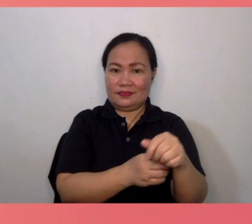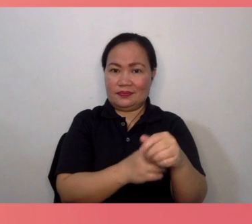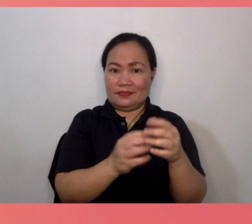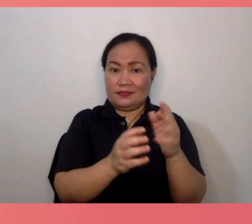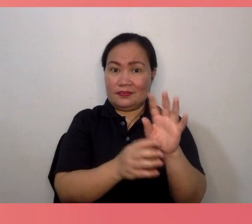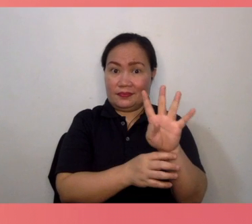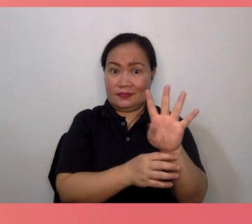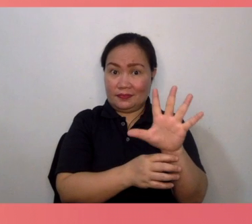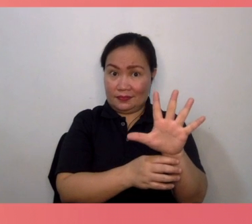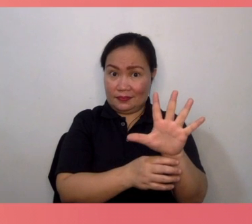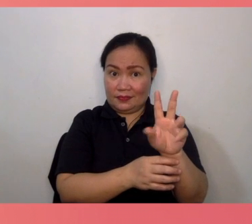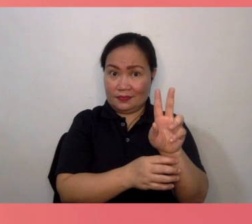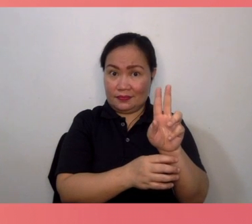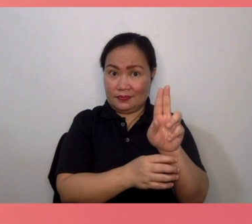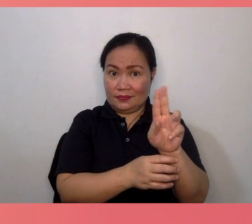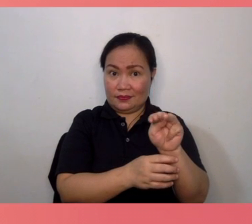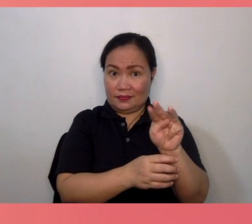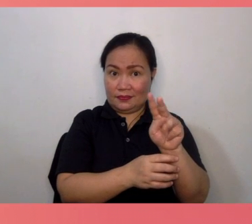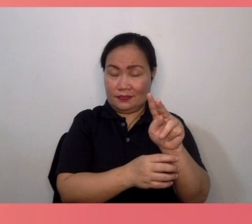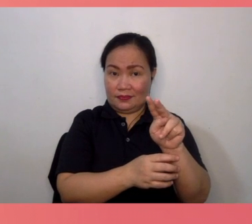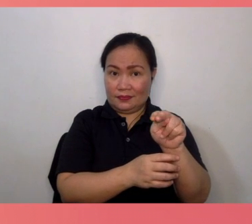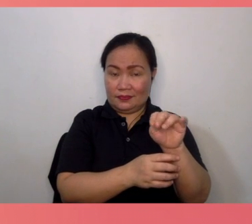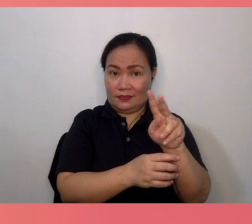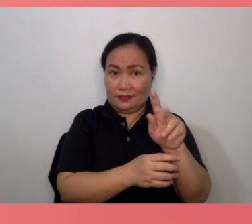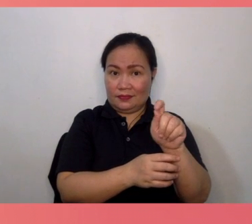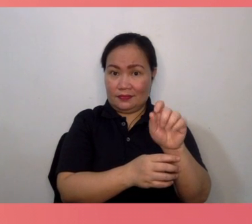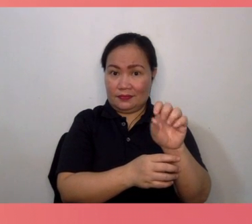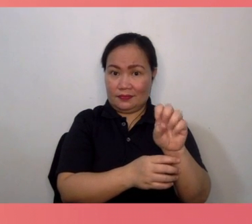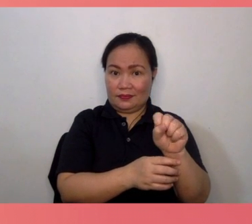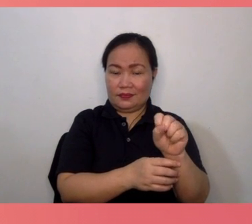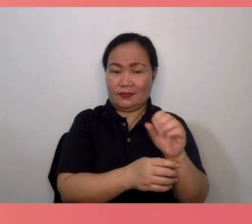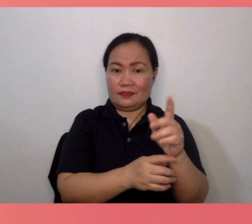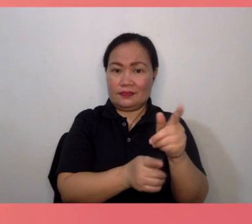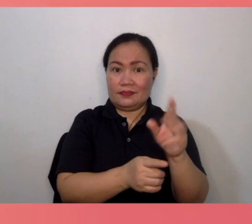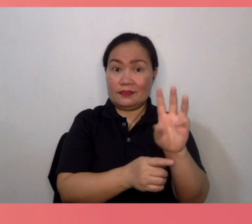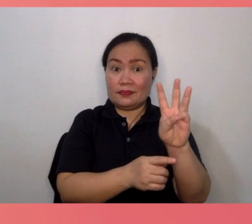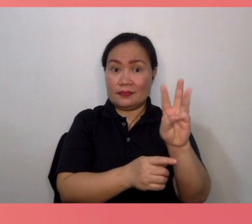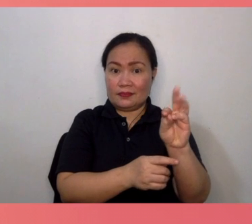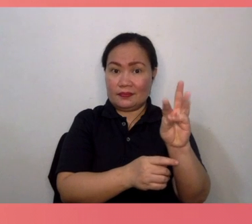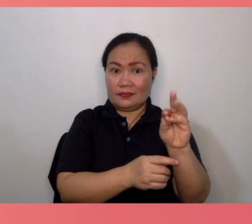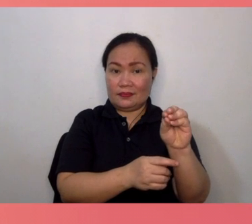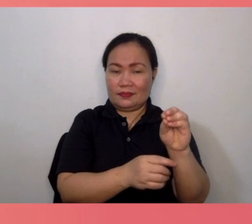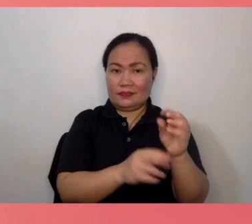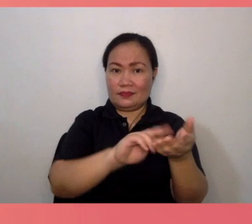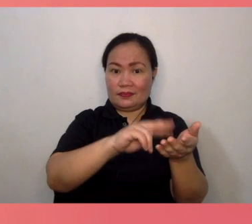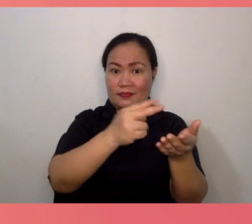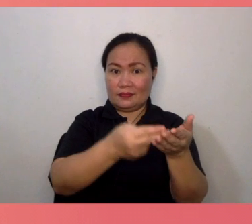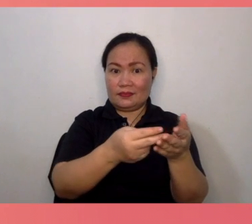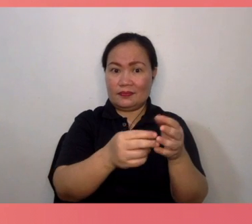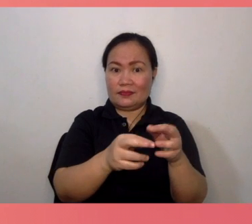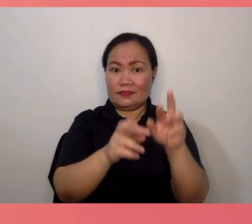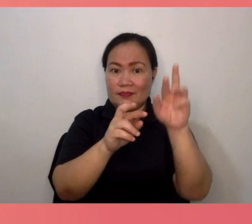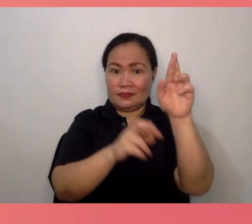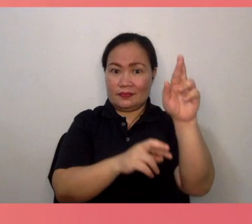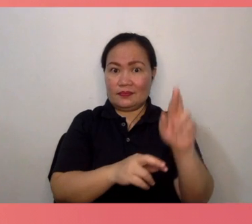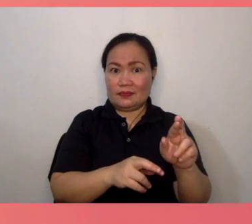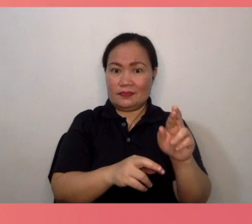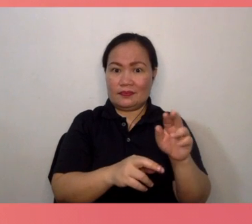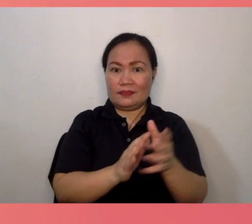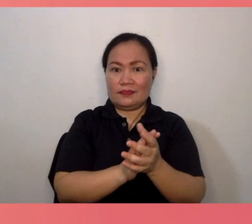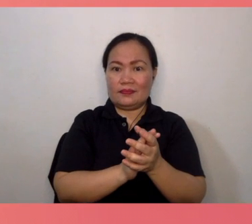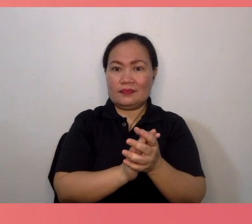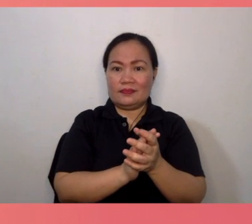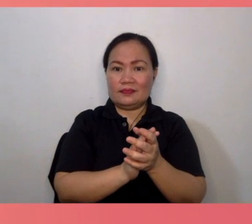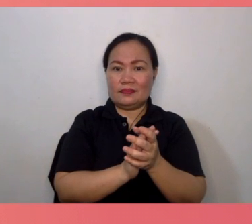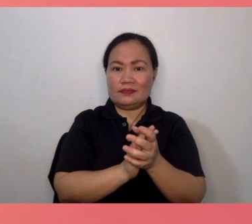triangle BCD is 45 units. The perimeter of triangle ACE is 60 units. And the ratio of the